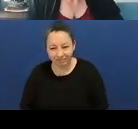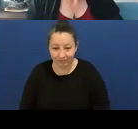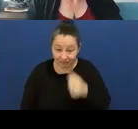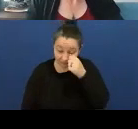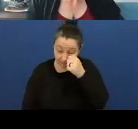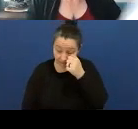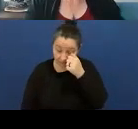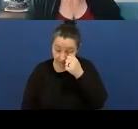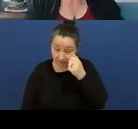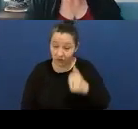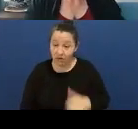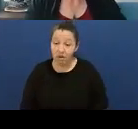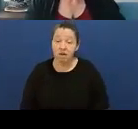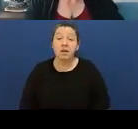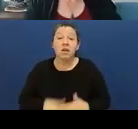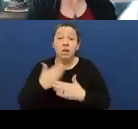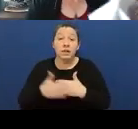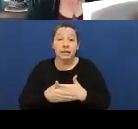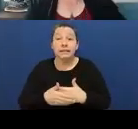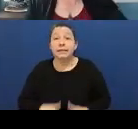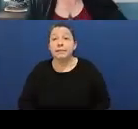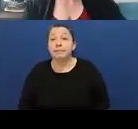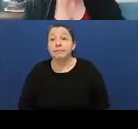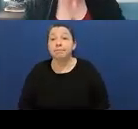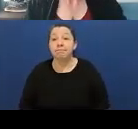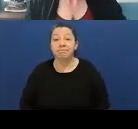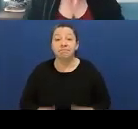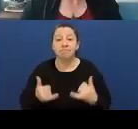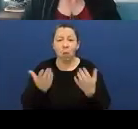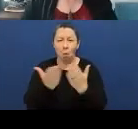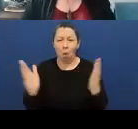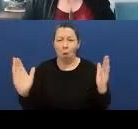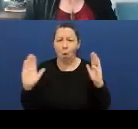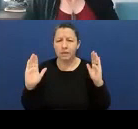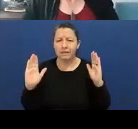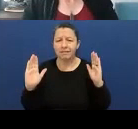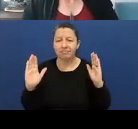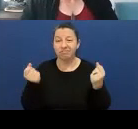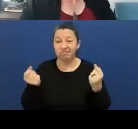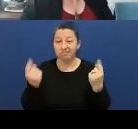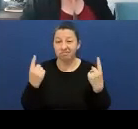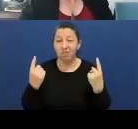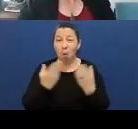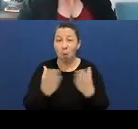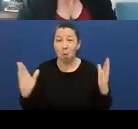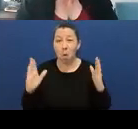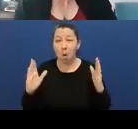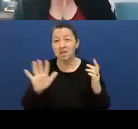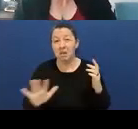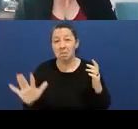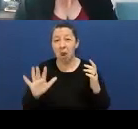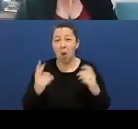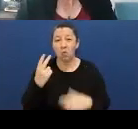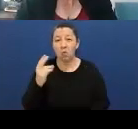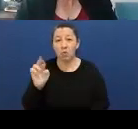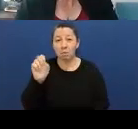Okay, so next, that brings me to our walls. Our walls are only about 2 meters